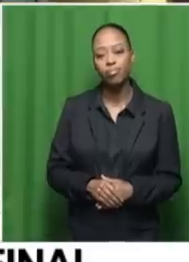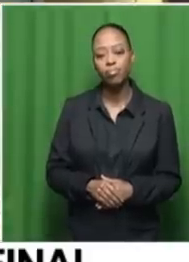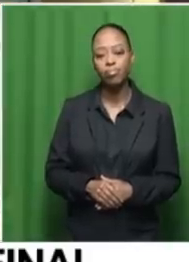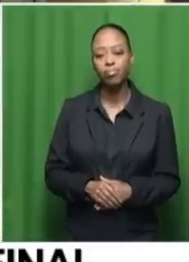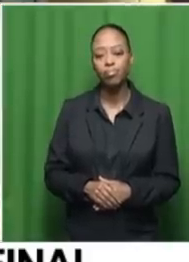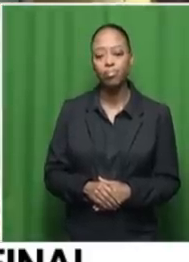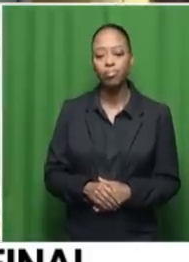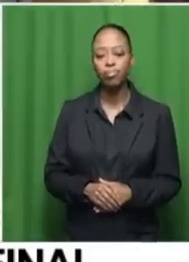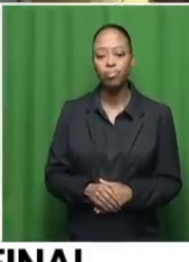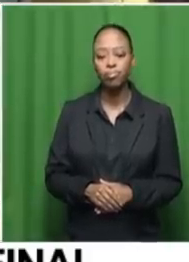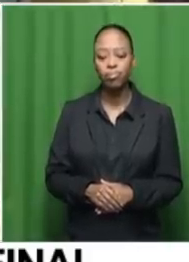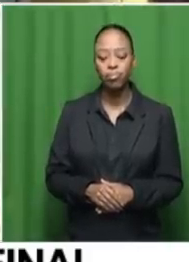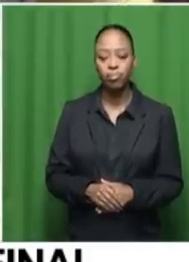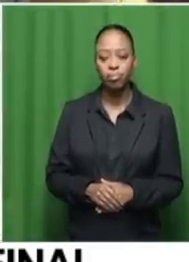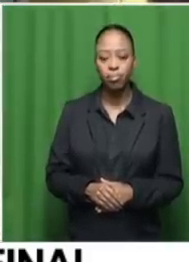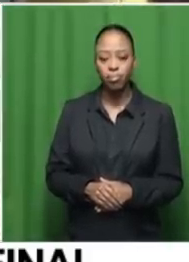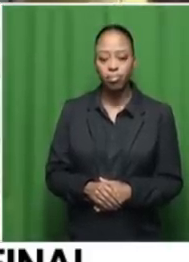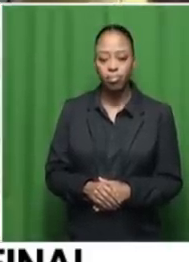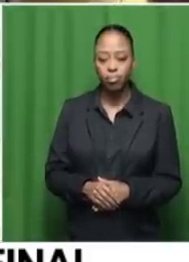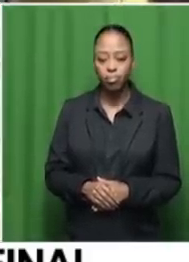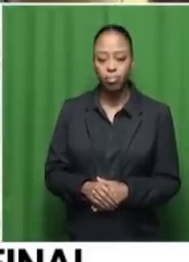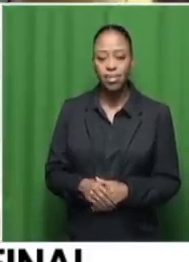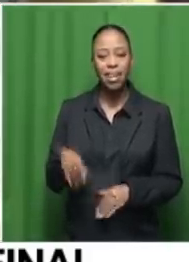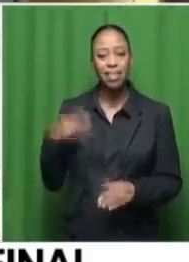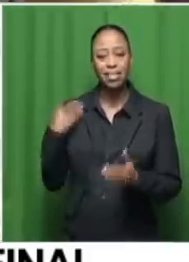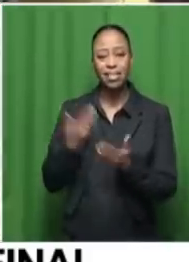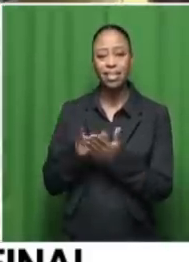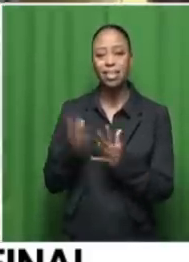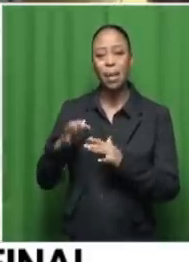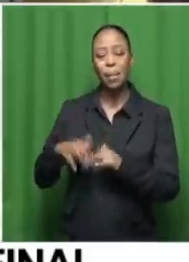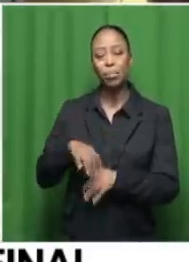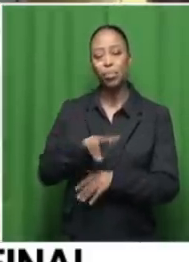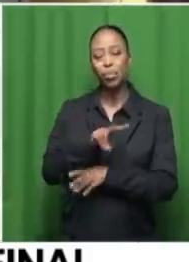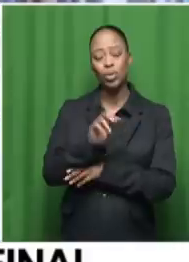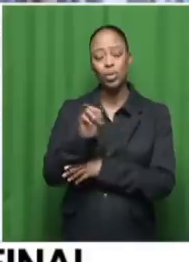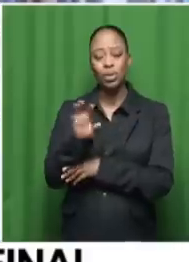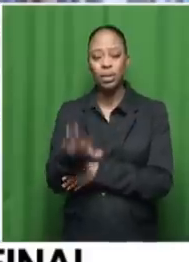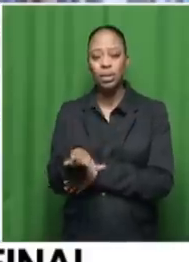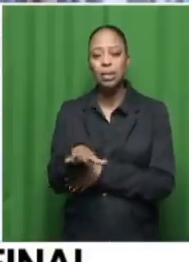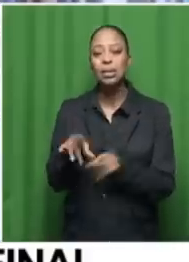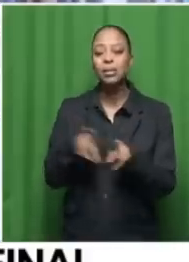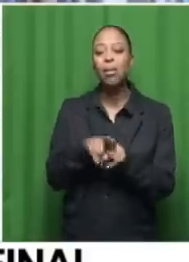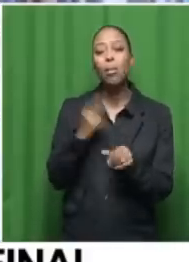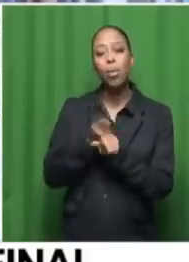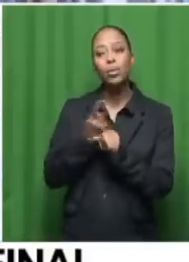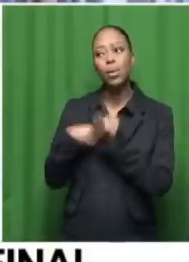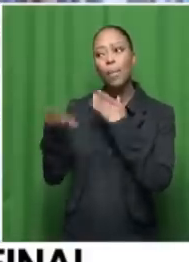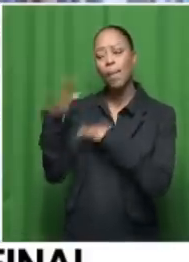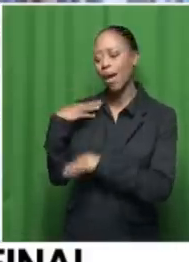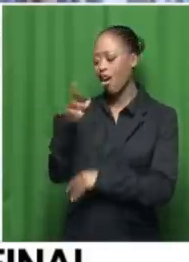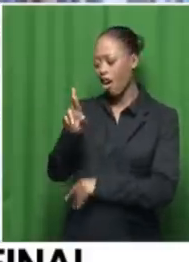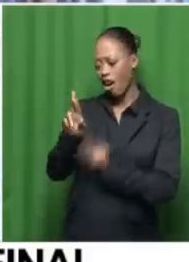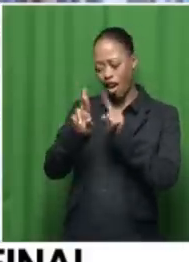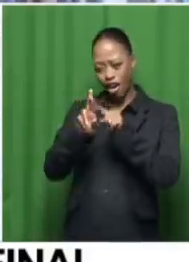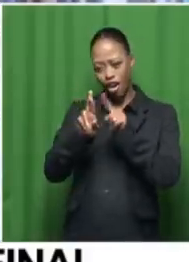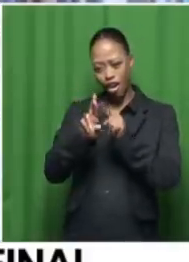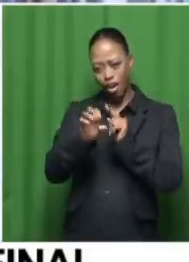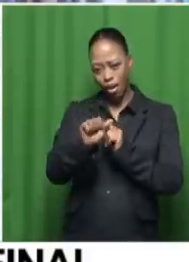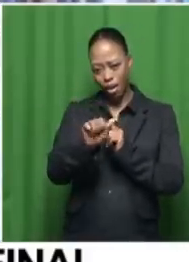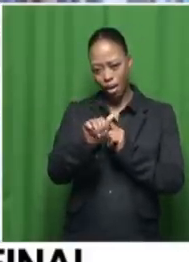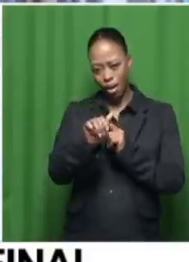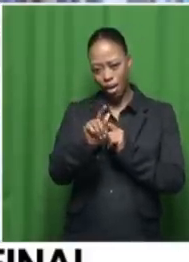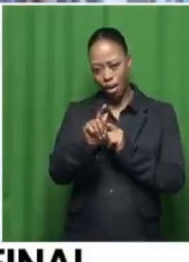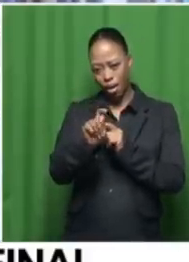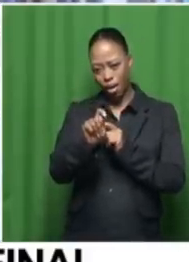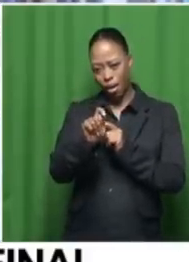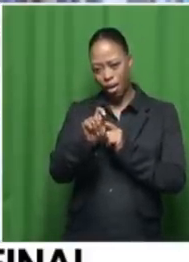at the time until their demise in 2009. So just going back to the R in your STIRS acronym